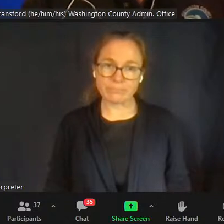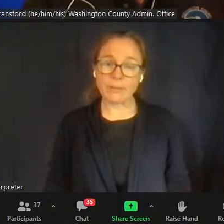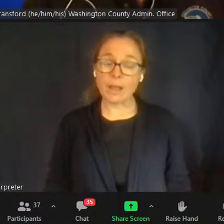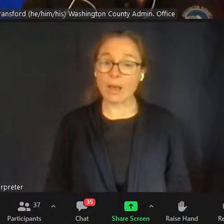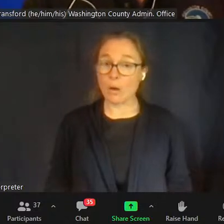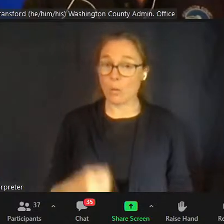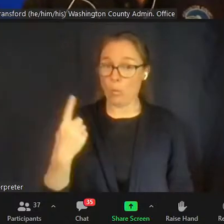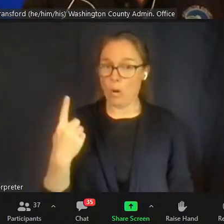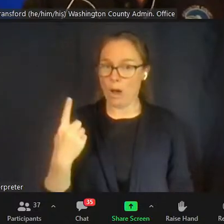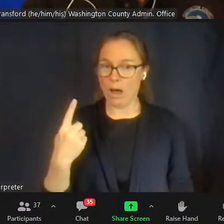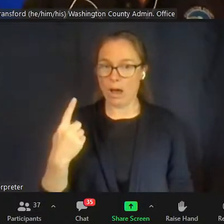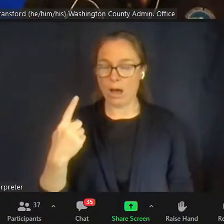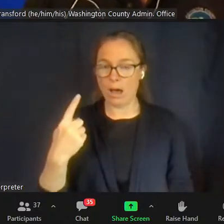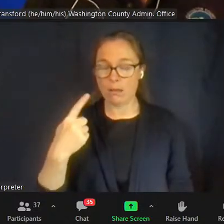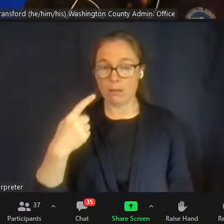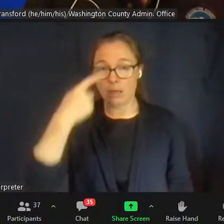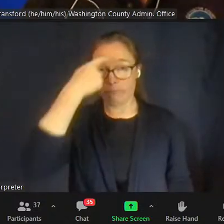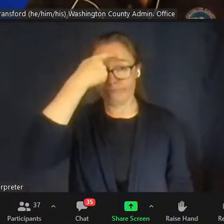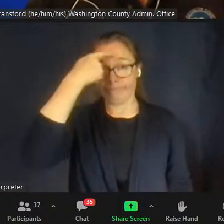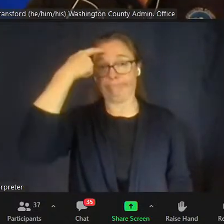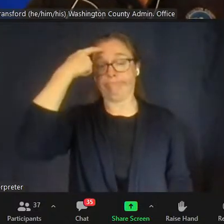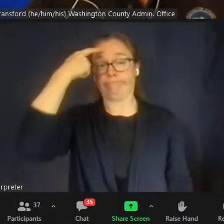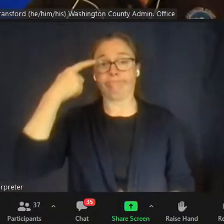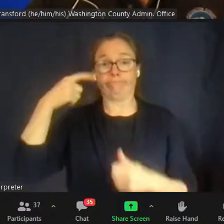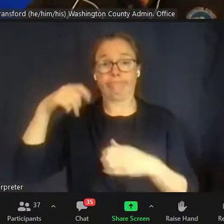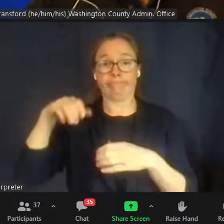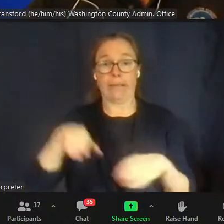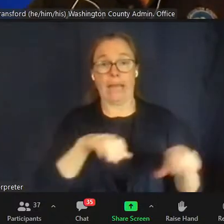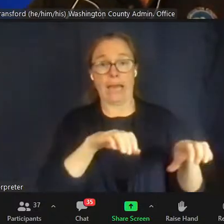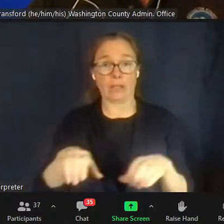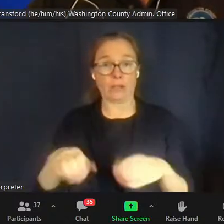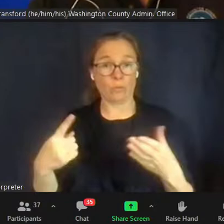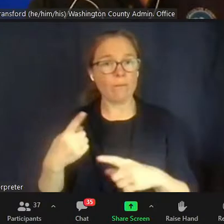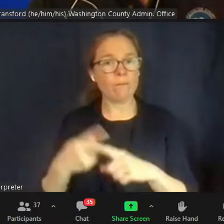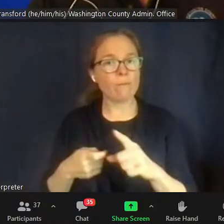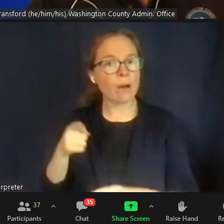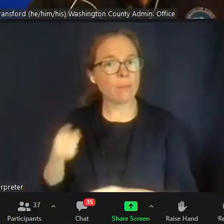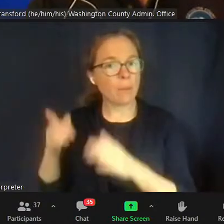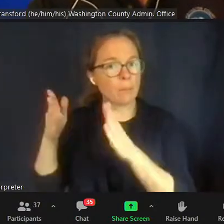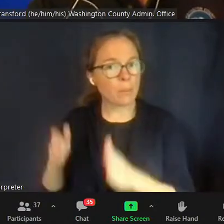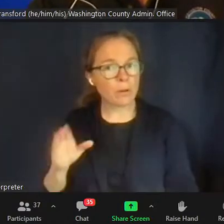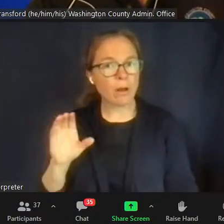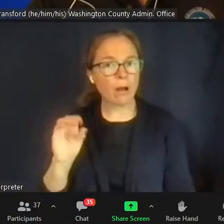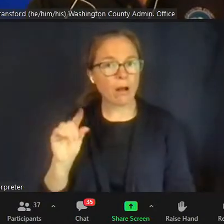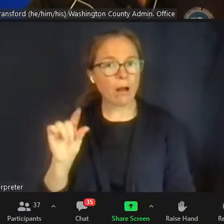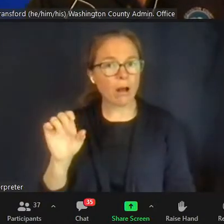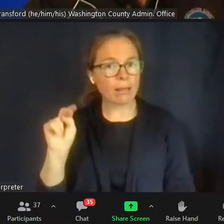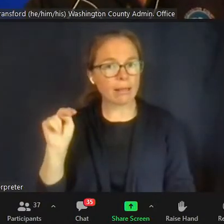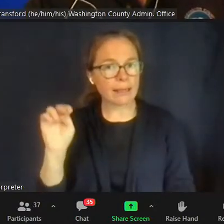item is the information that Colleen brought forward around legal